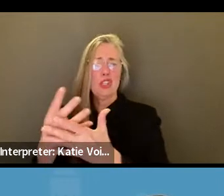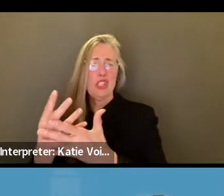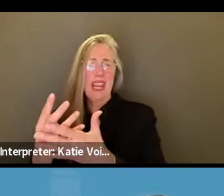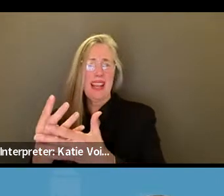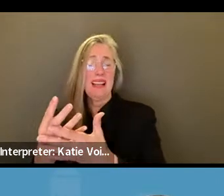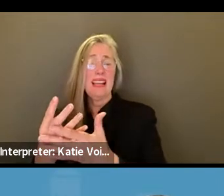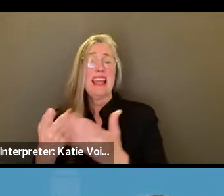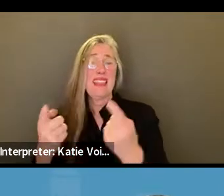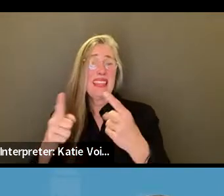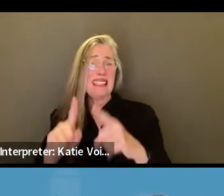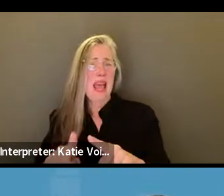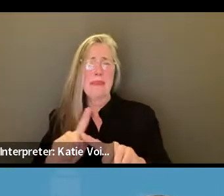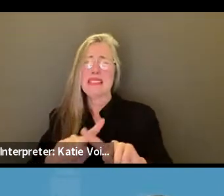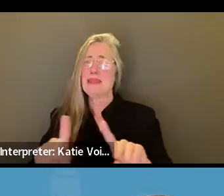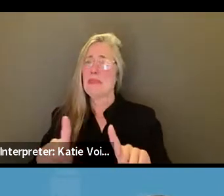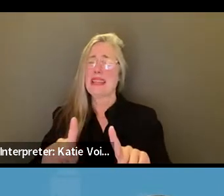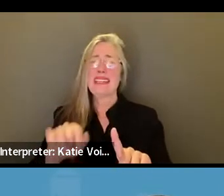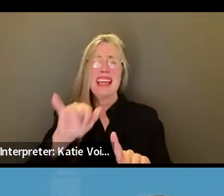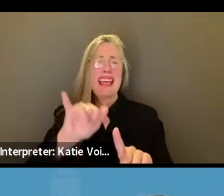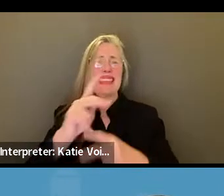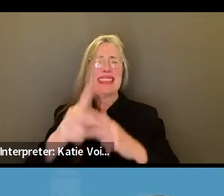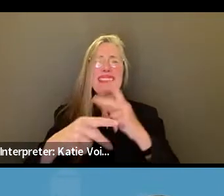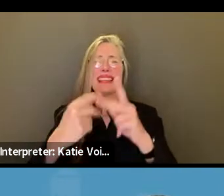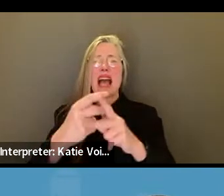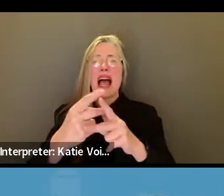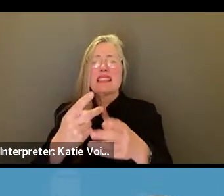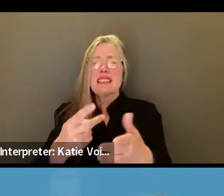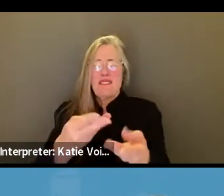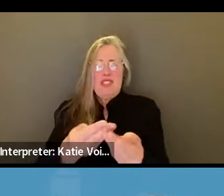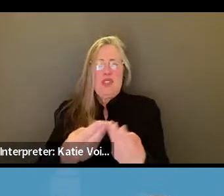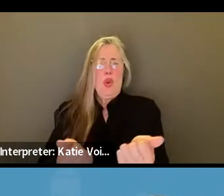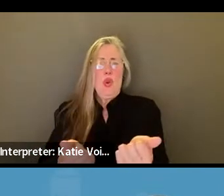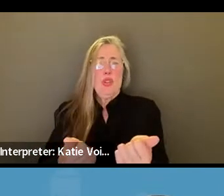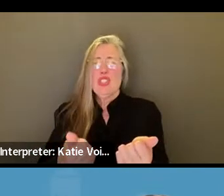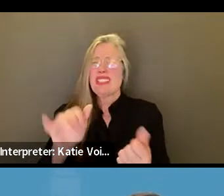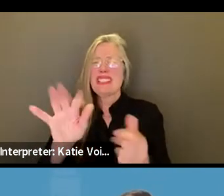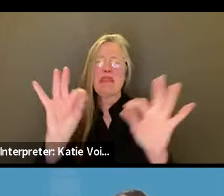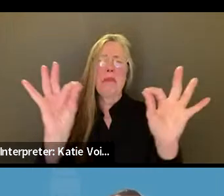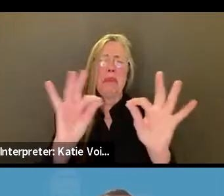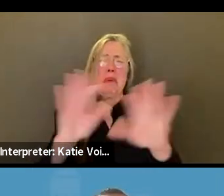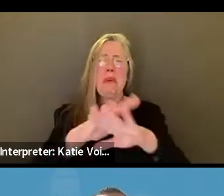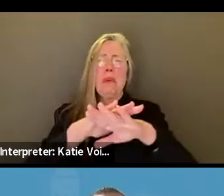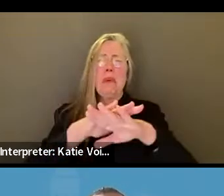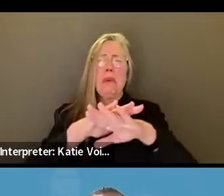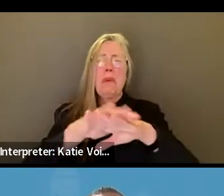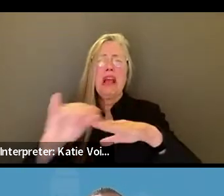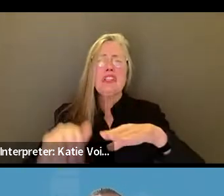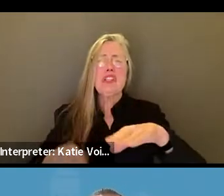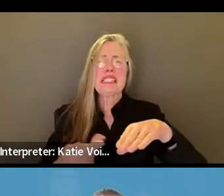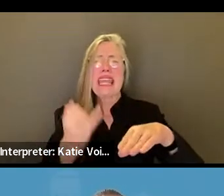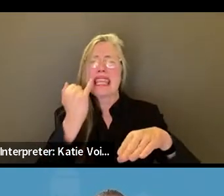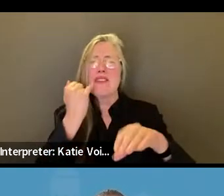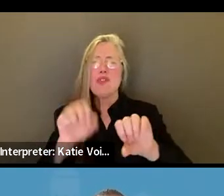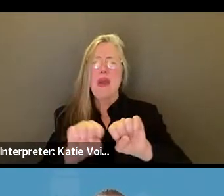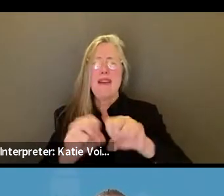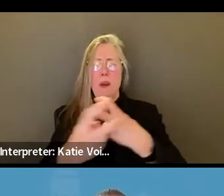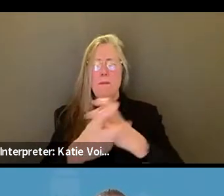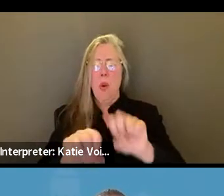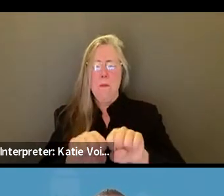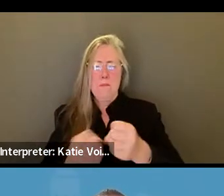with a Band-Aid. The root of the issue is never truly addressed. So how do we stop the school to prison